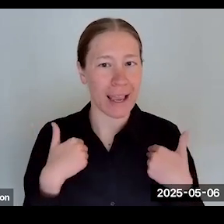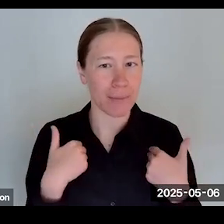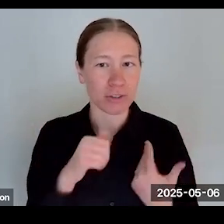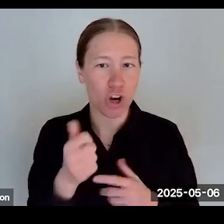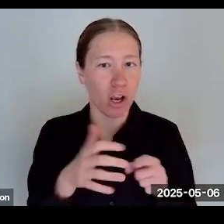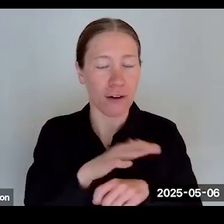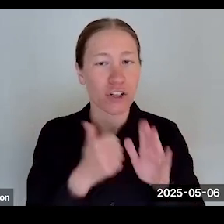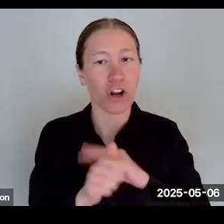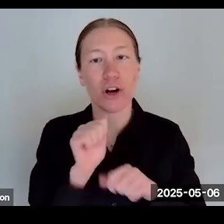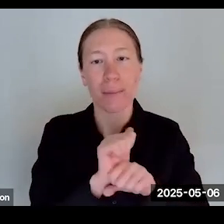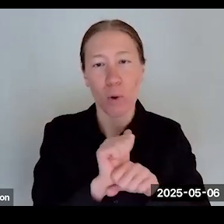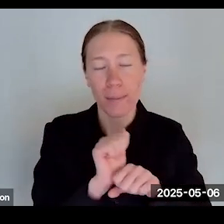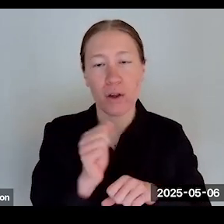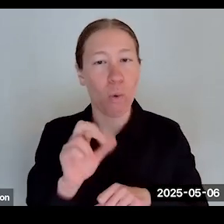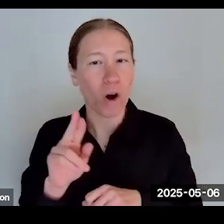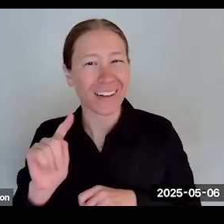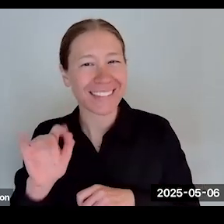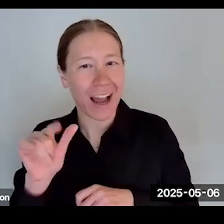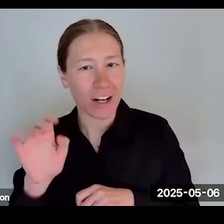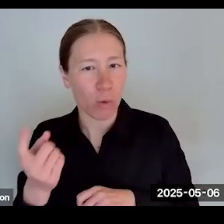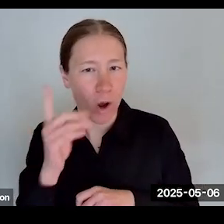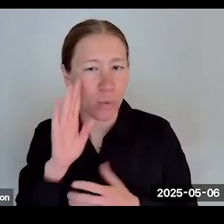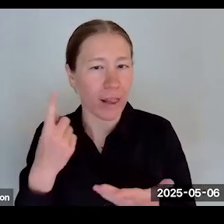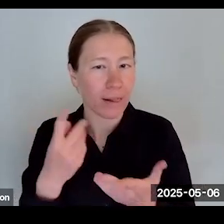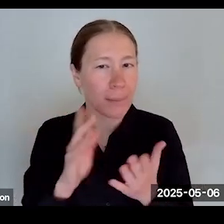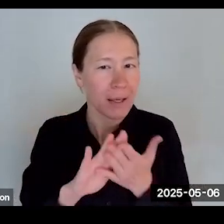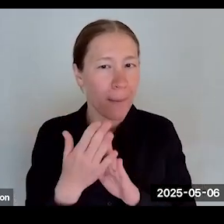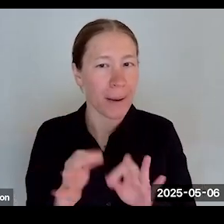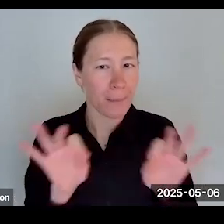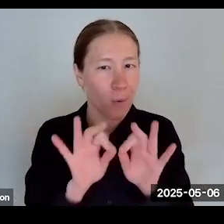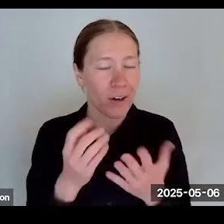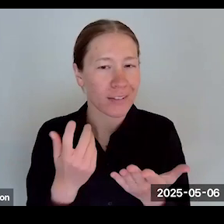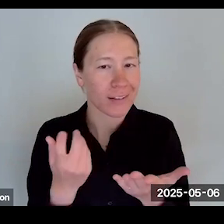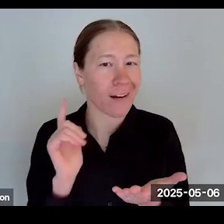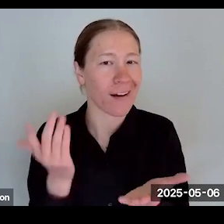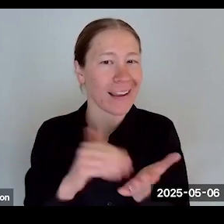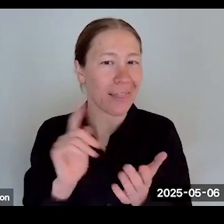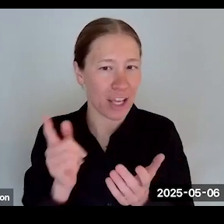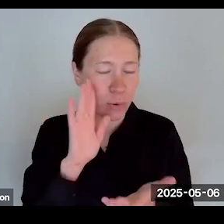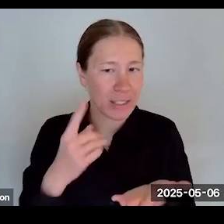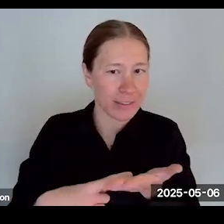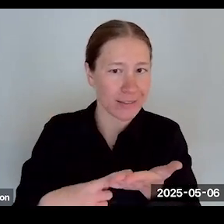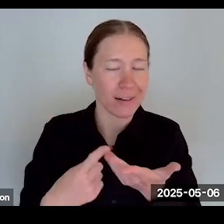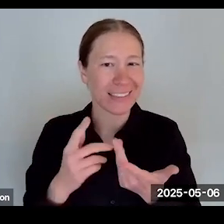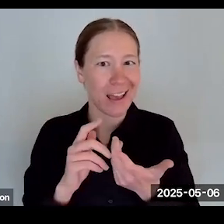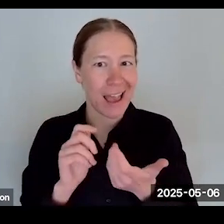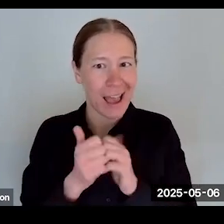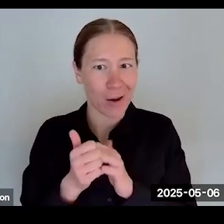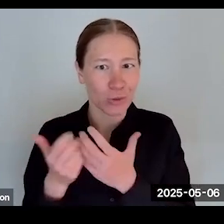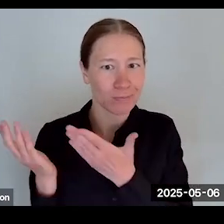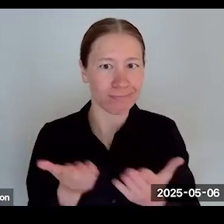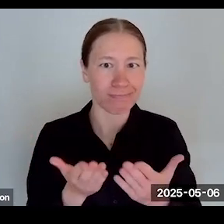I. This will become important later on as we discuss the need for reasonable accommodations to bring service animals into the workplace.